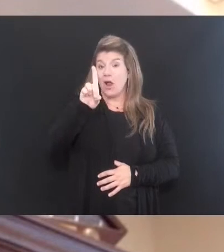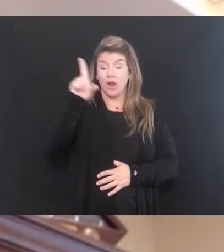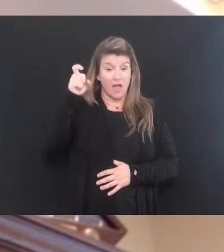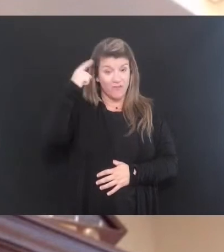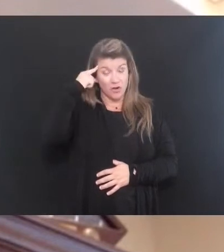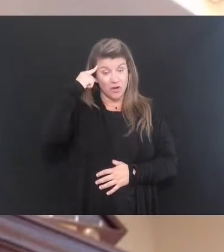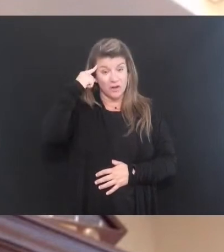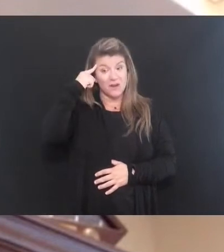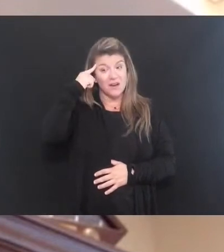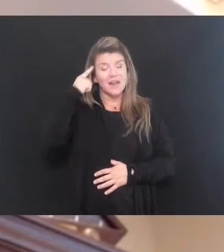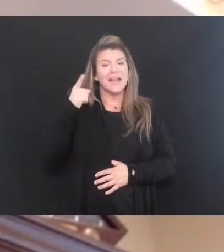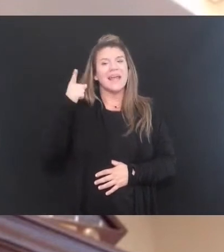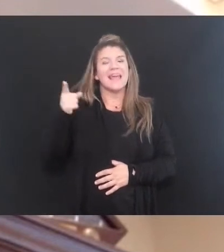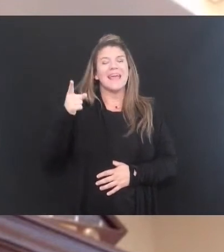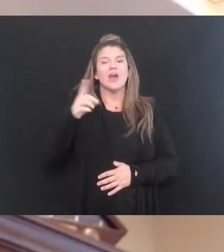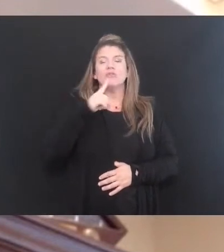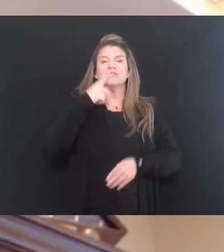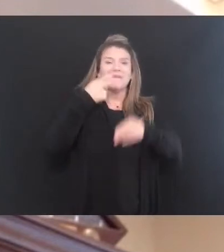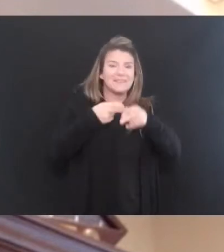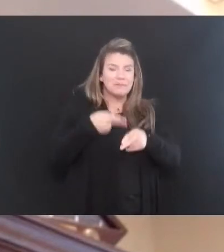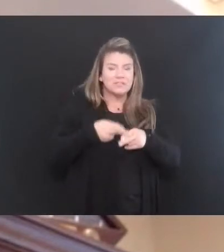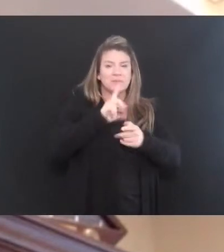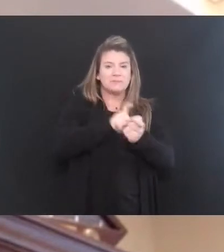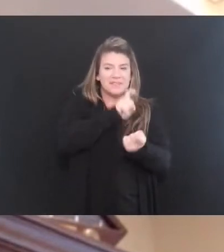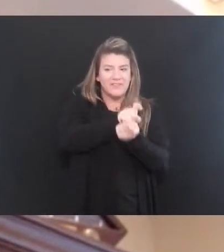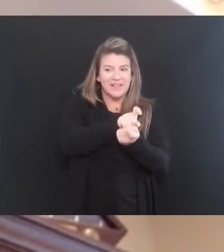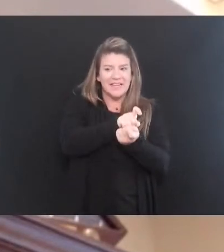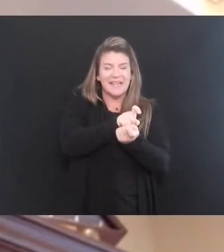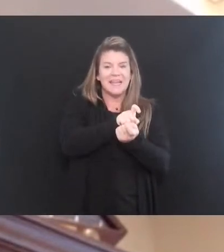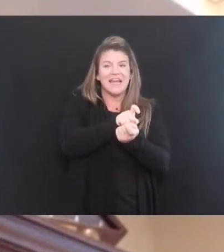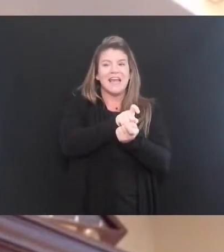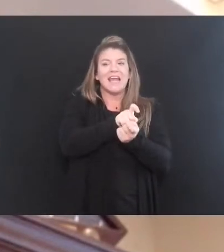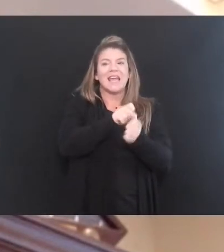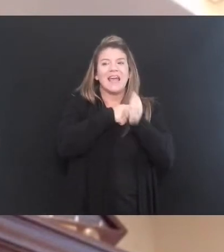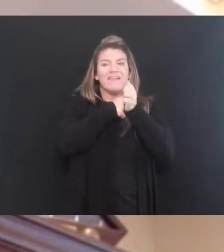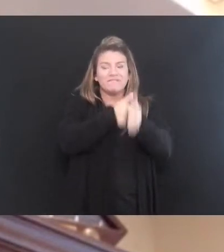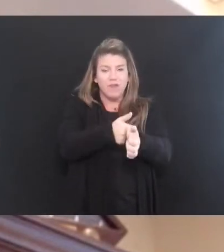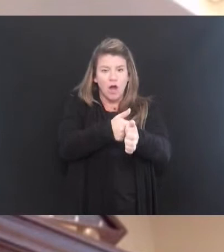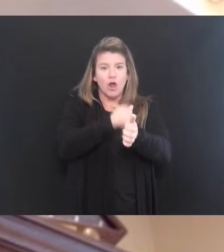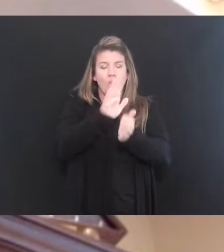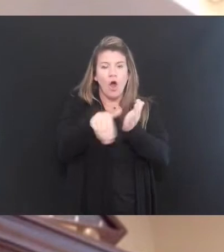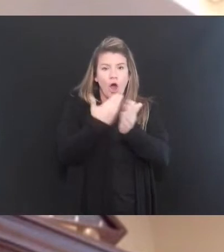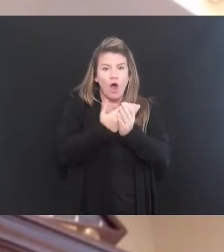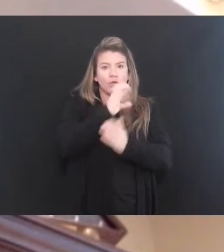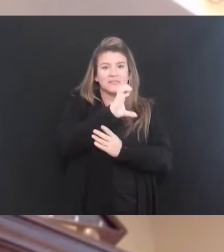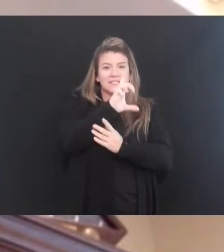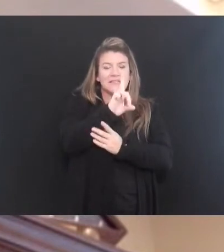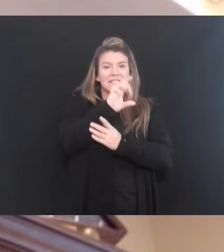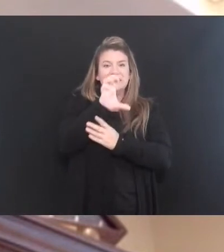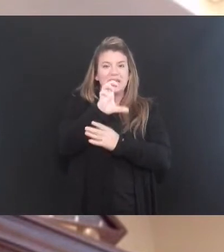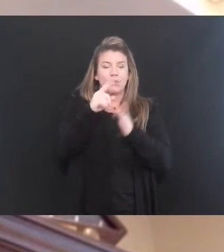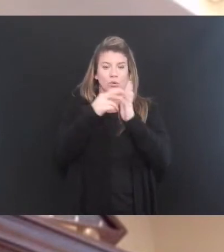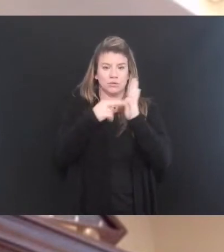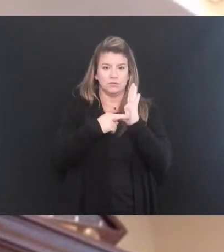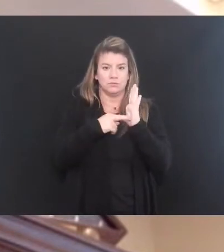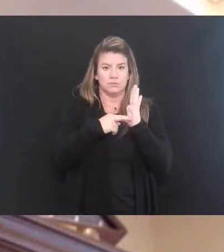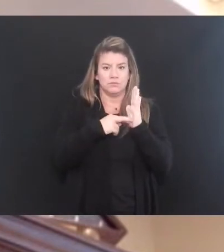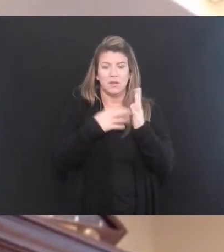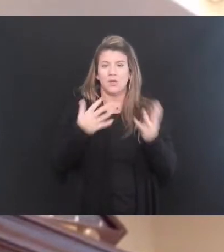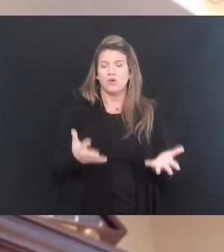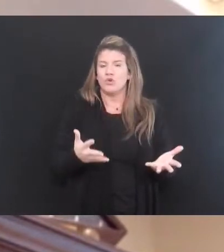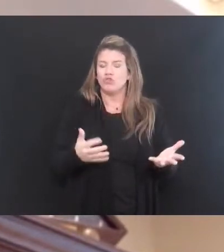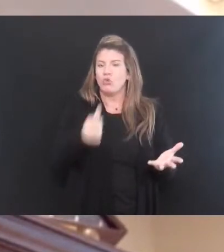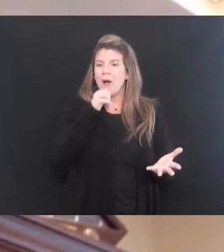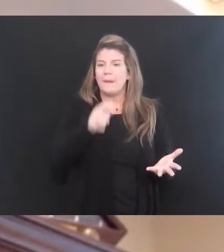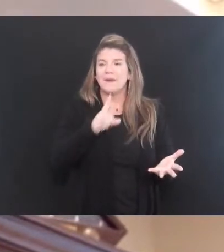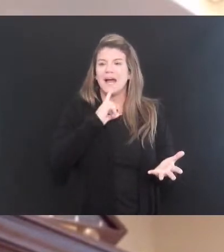governor. It refers specifically to and follow all CDC guidelines. So I'm not